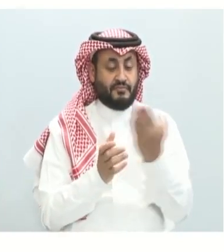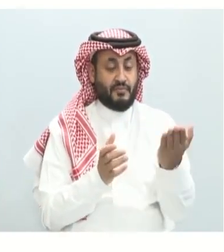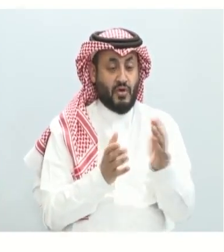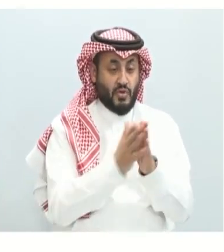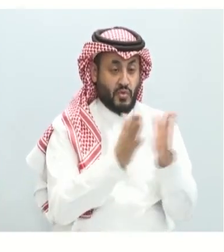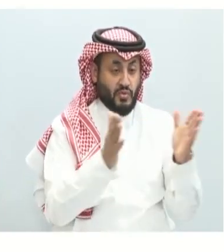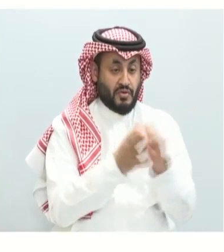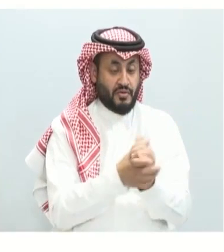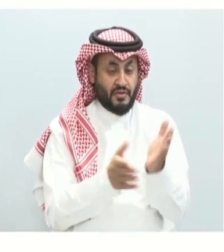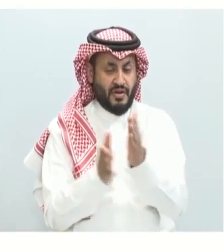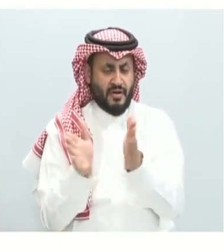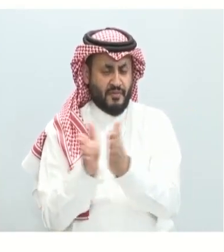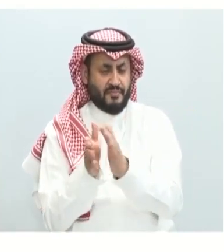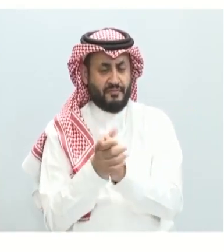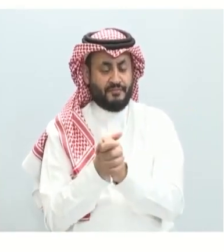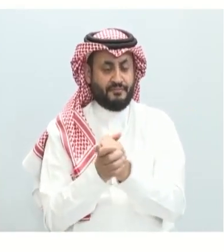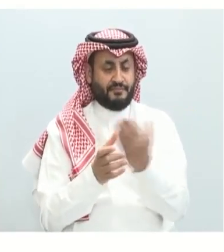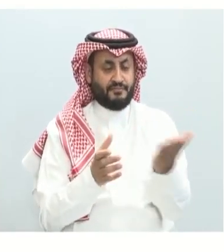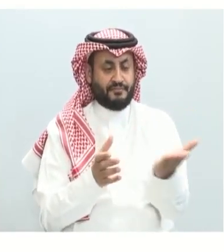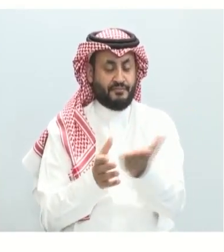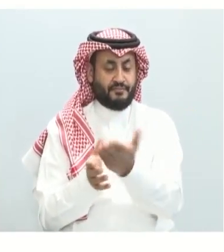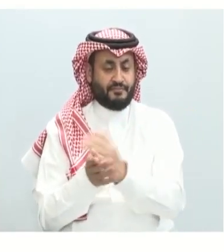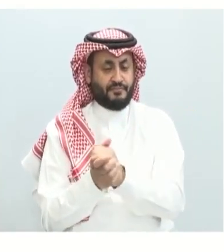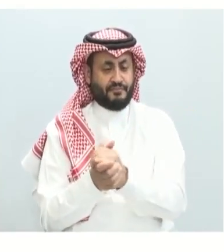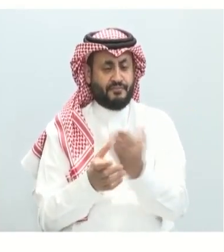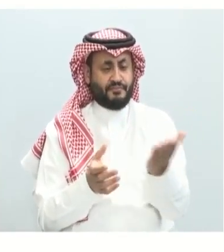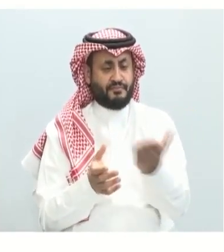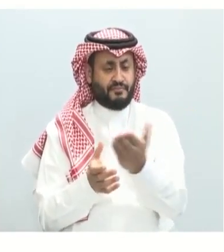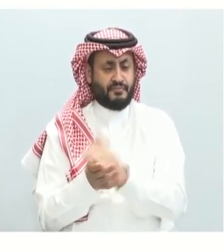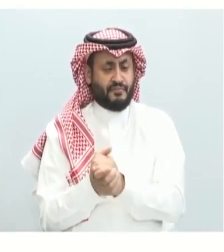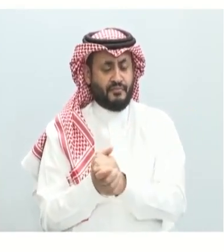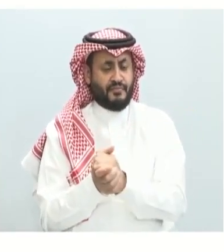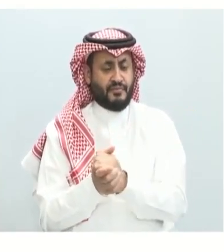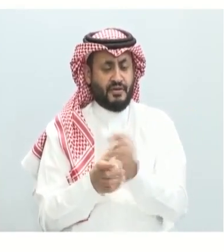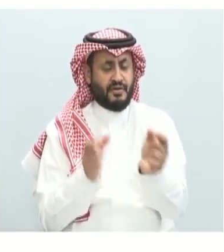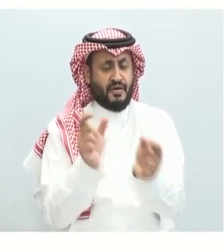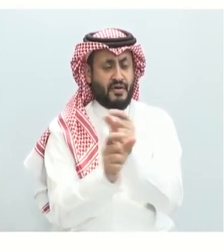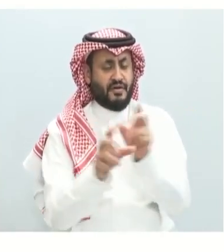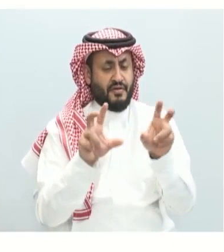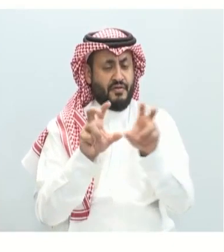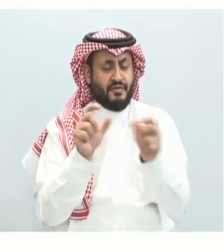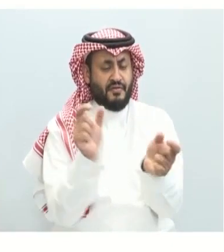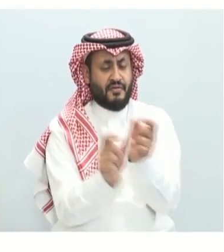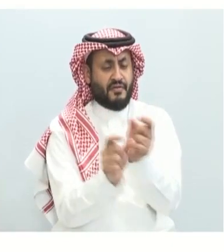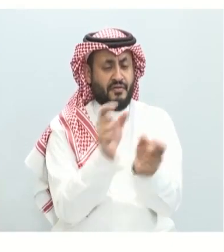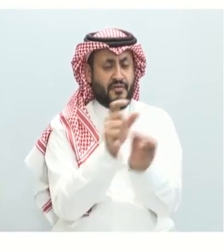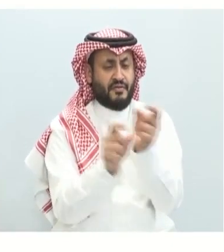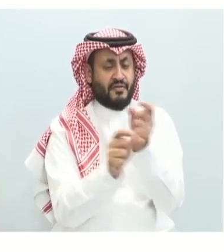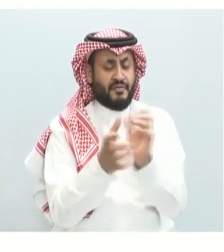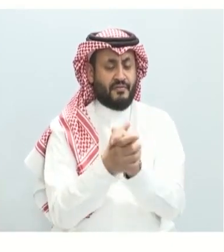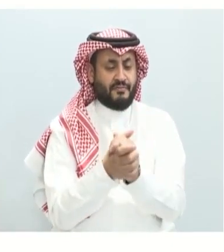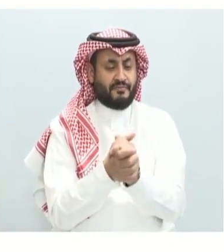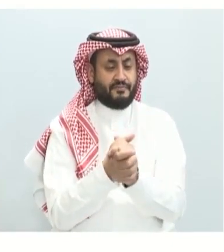cube, barbecue. And after this, we did have this interesting lesson where we had